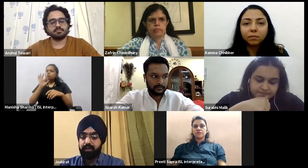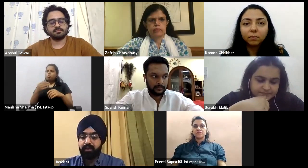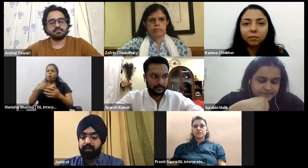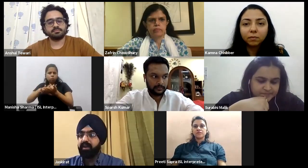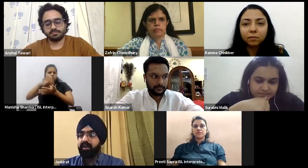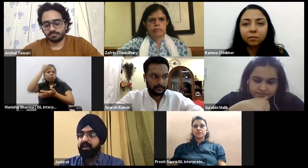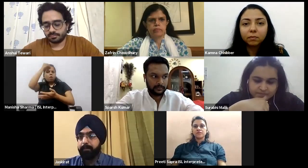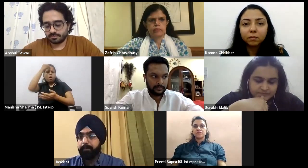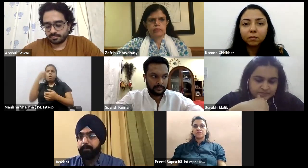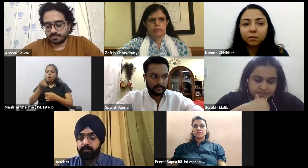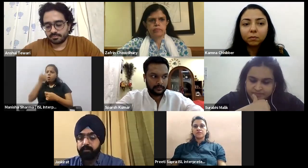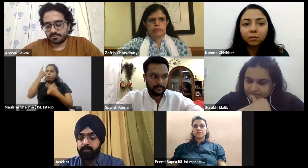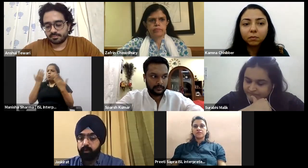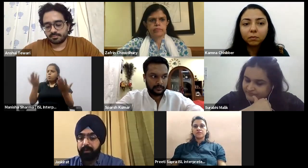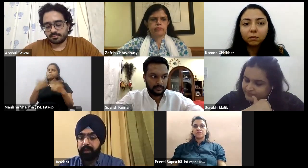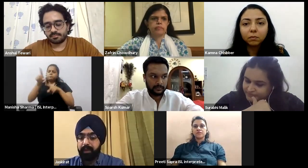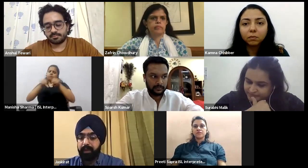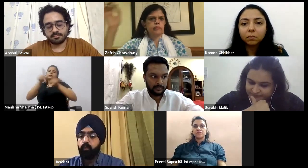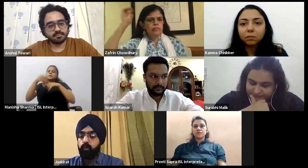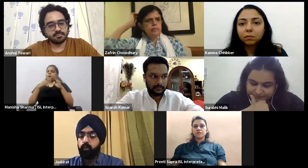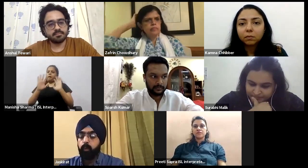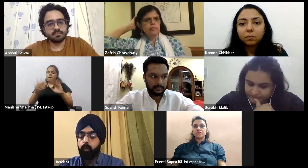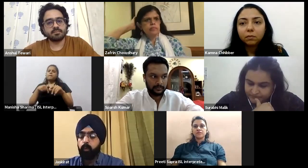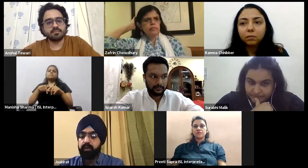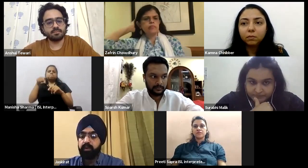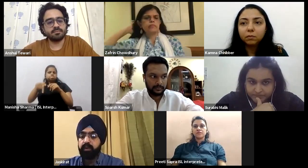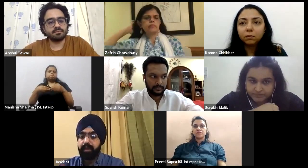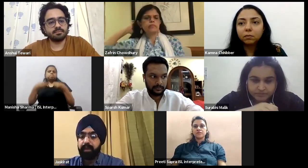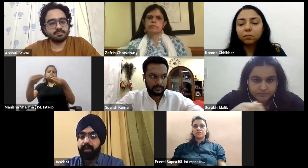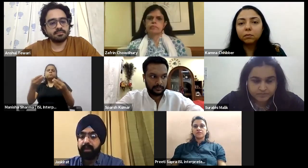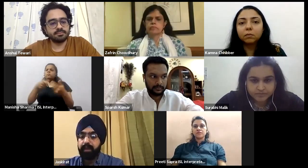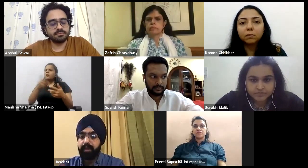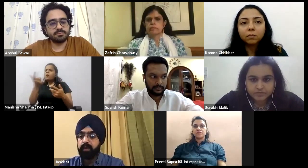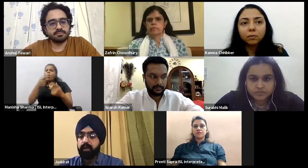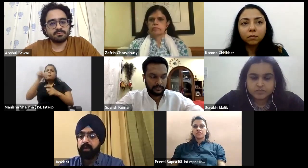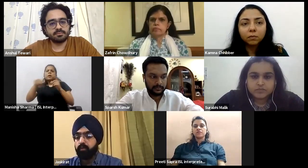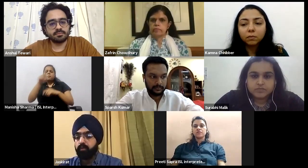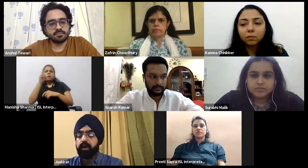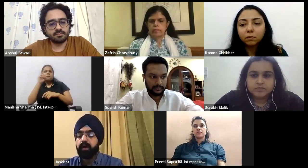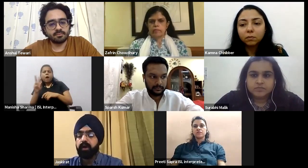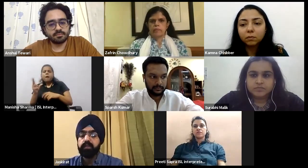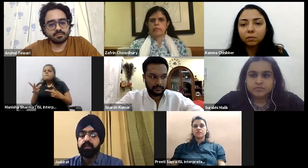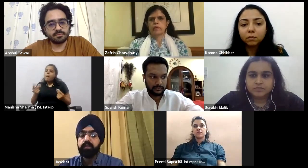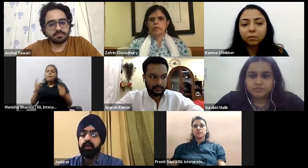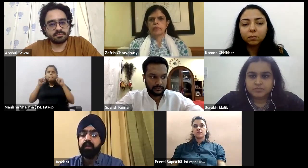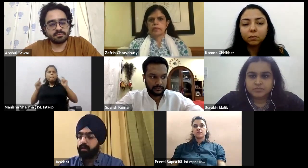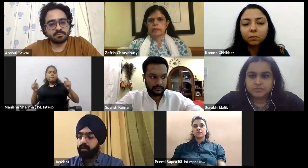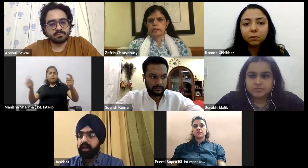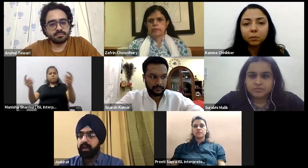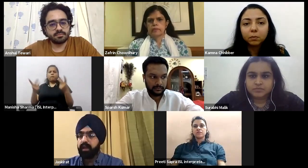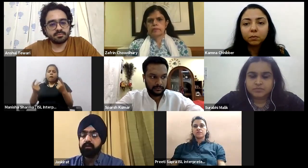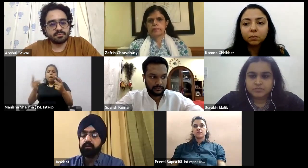learnings. Uh, I have an example to give to explain what is it that makes fake news travel so much faster